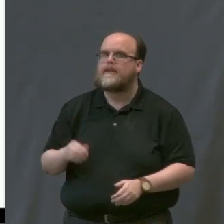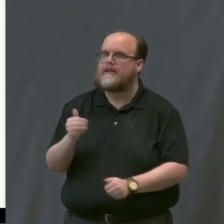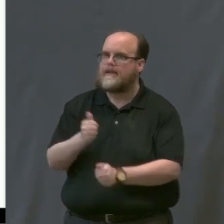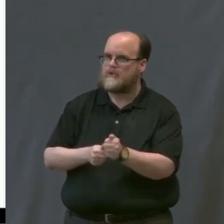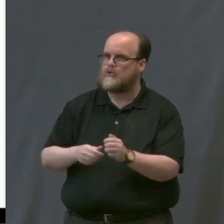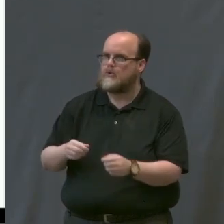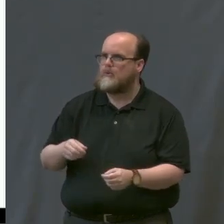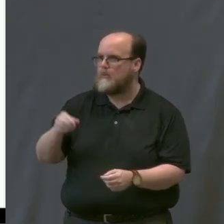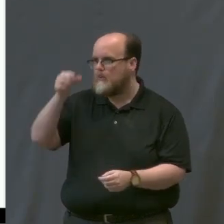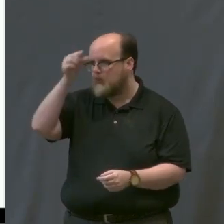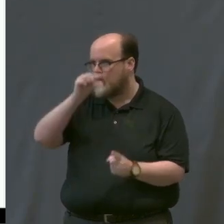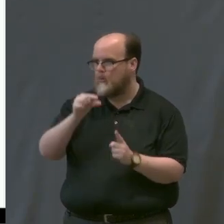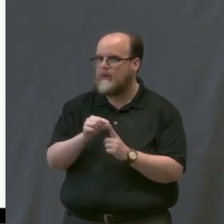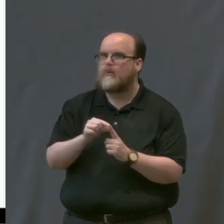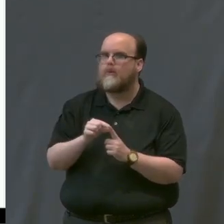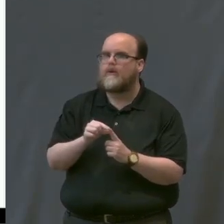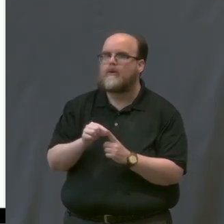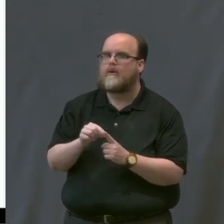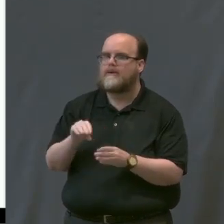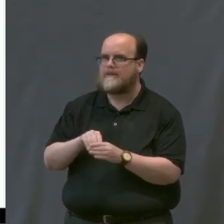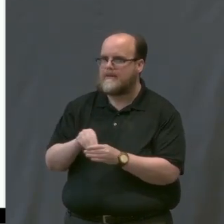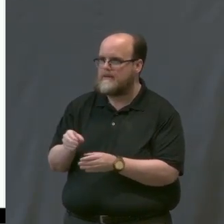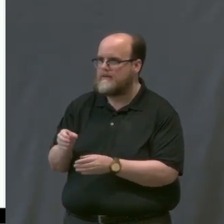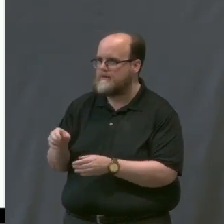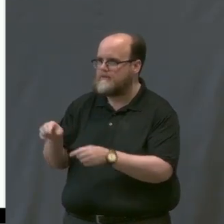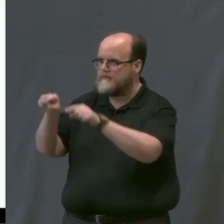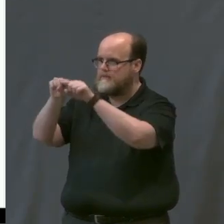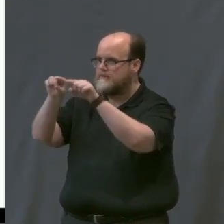Greek word comes in a column.